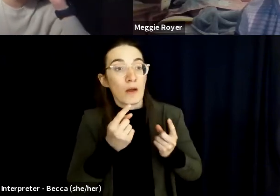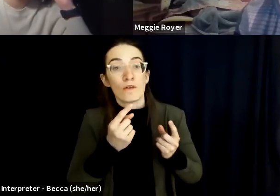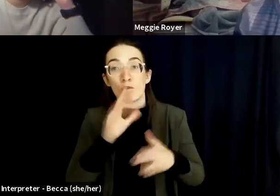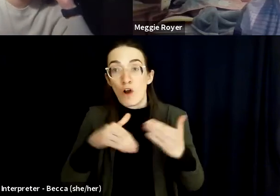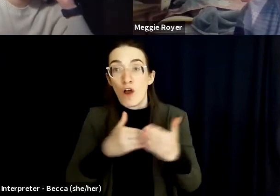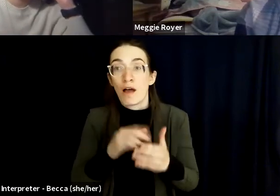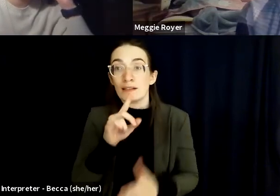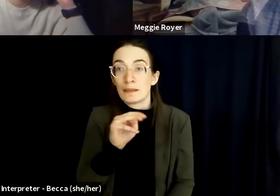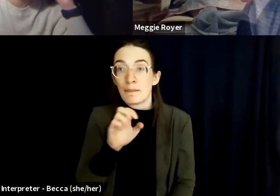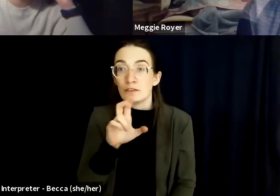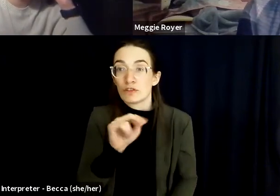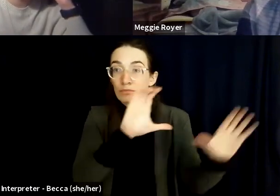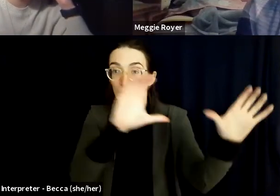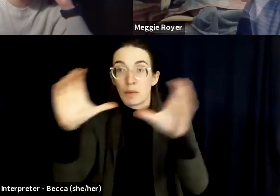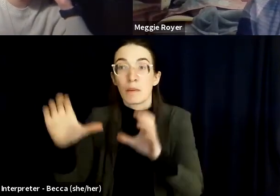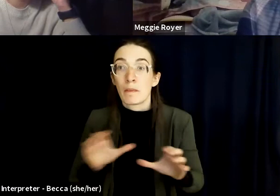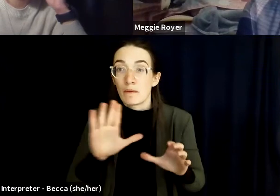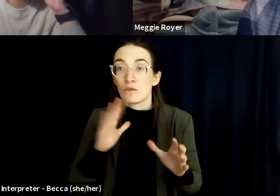of your life.